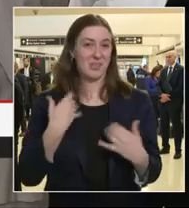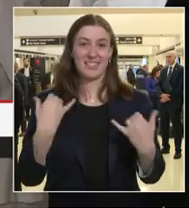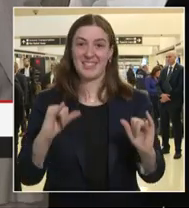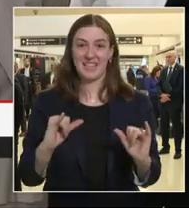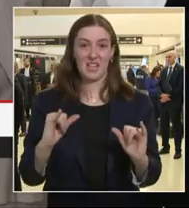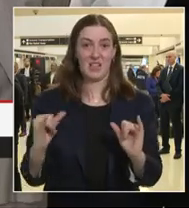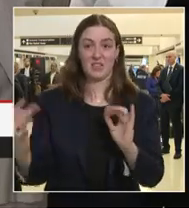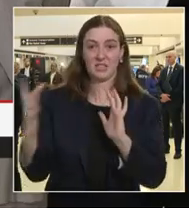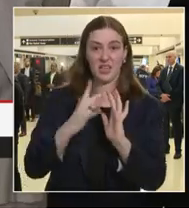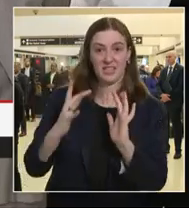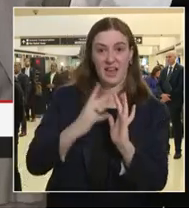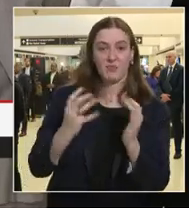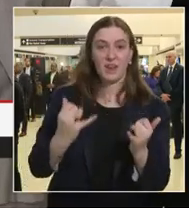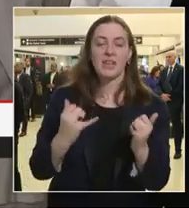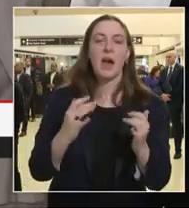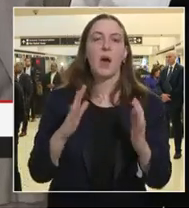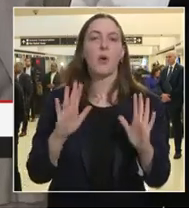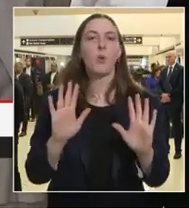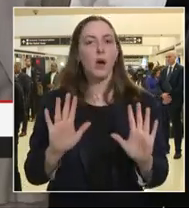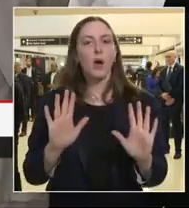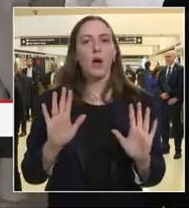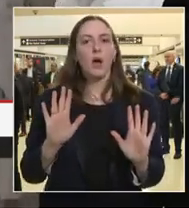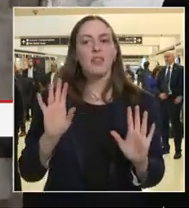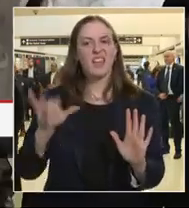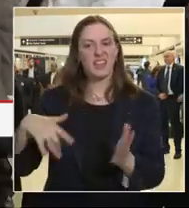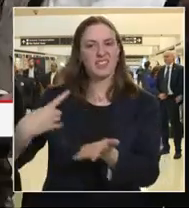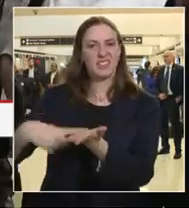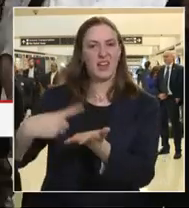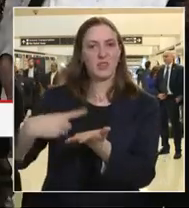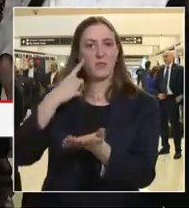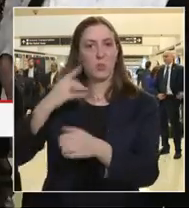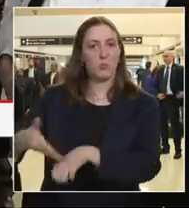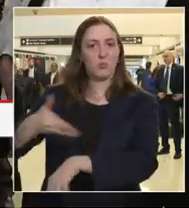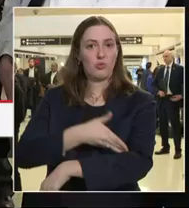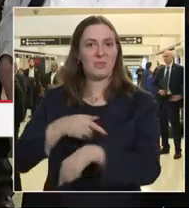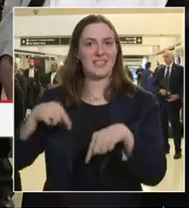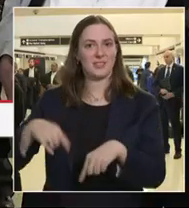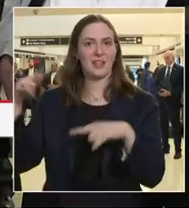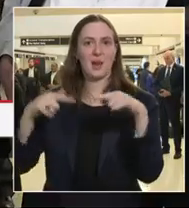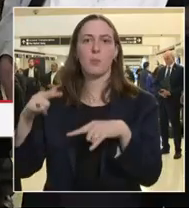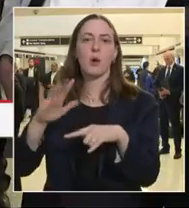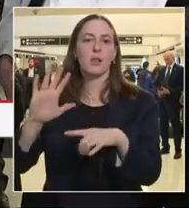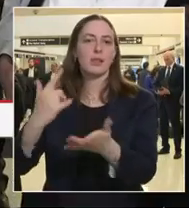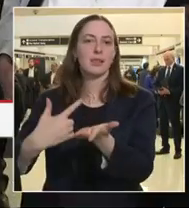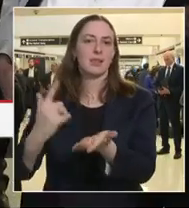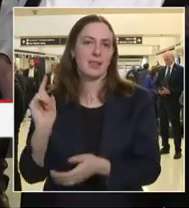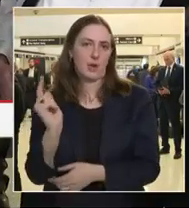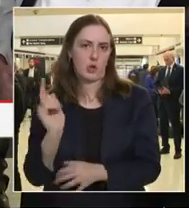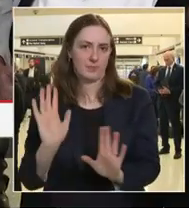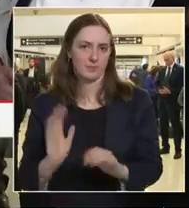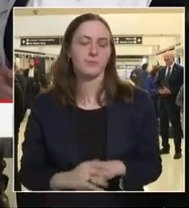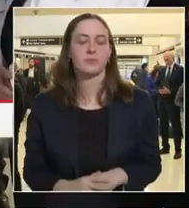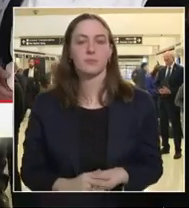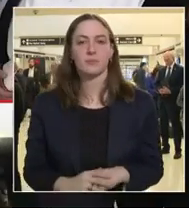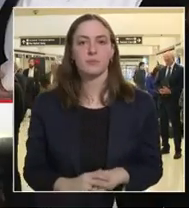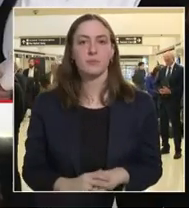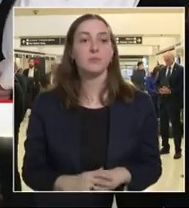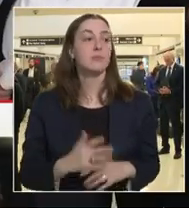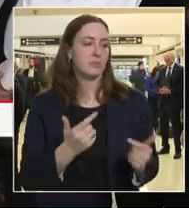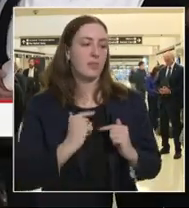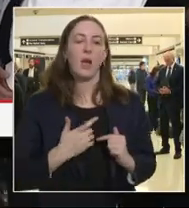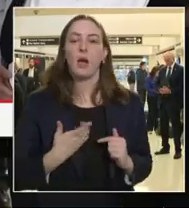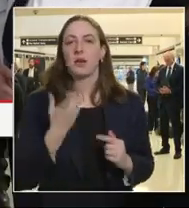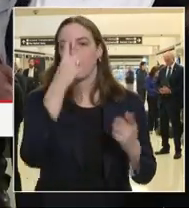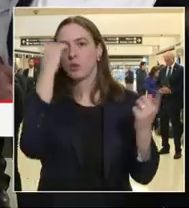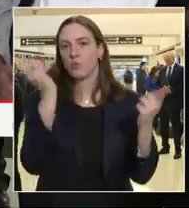to figure out what happened. There'll be time for those discussions, I think. Yeah, I'd just say the same thing. We've been pretty plain about our concerns, but it isn't